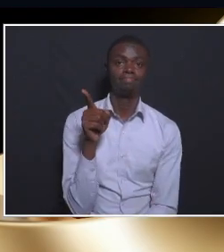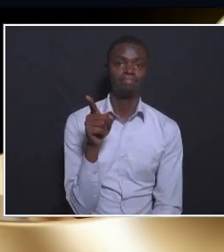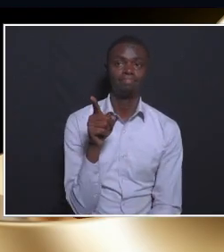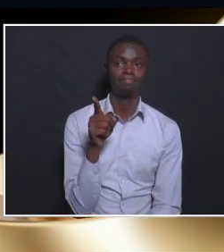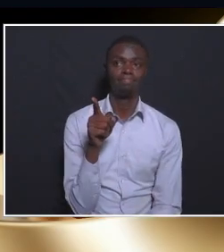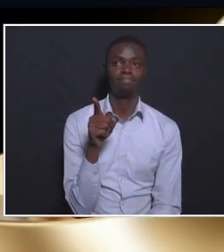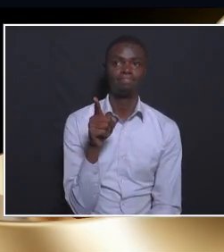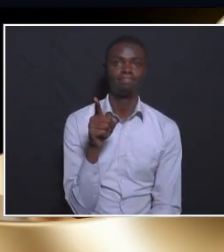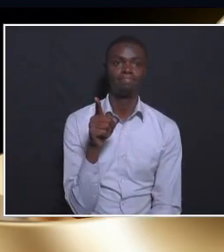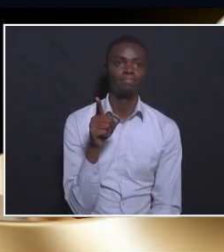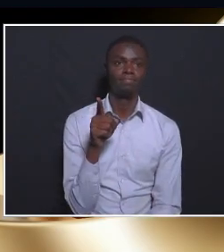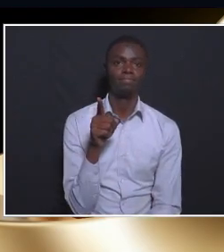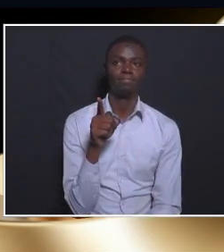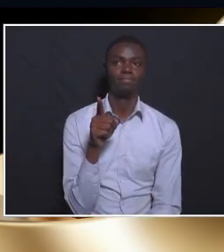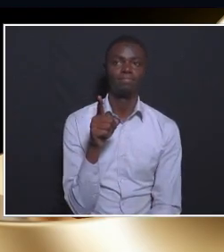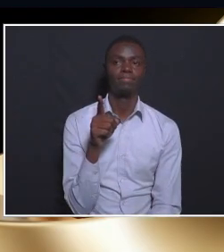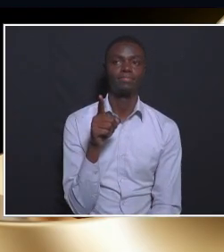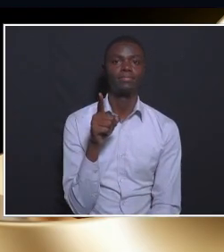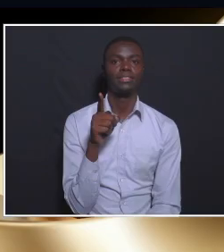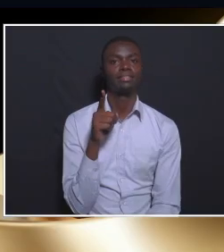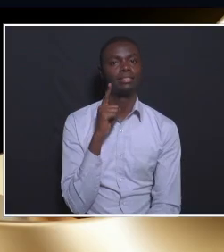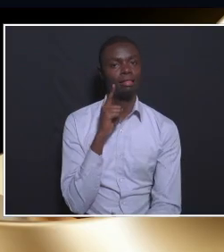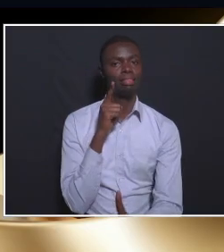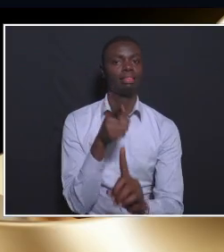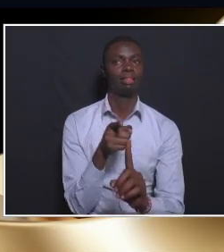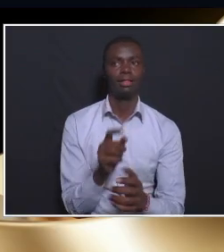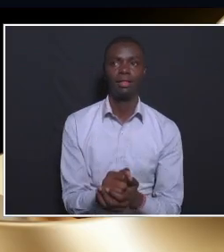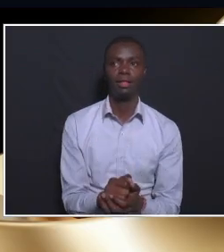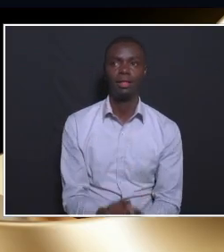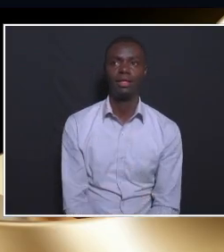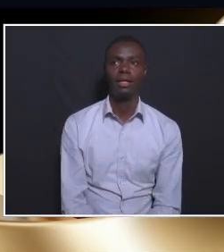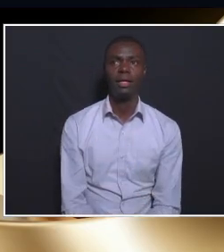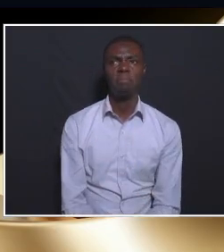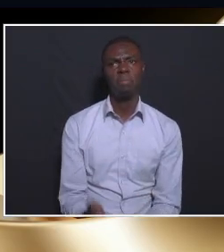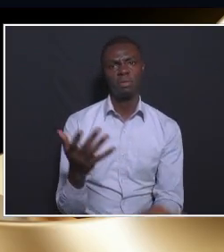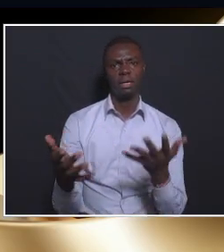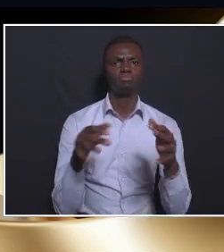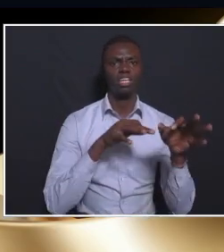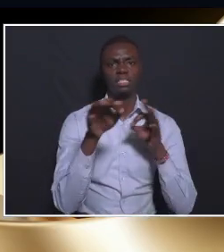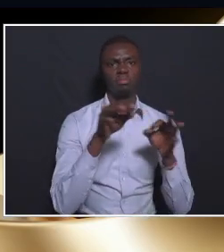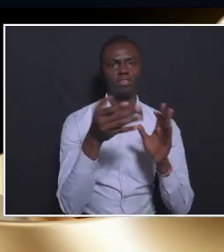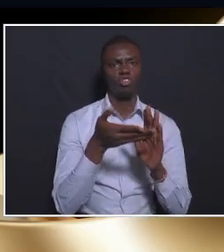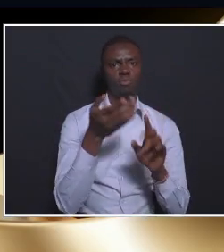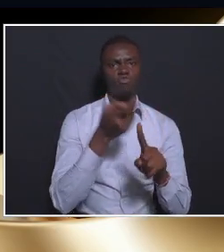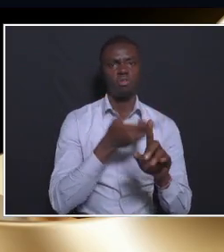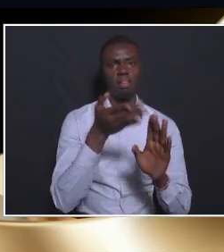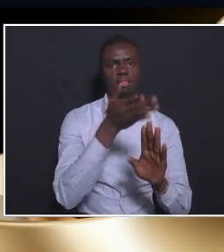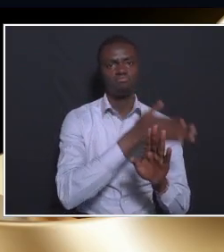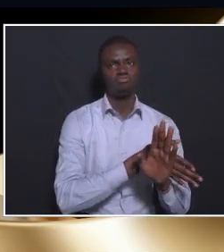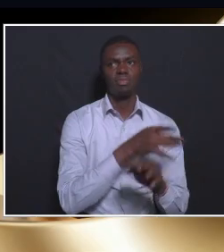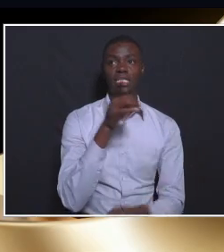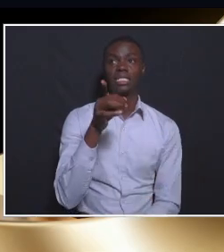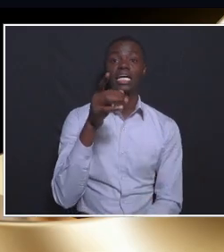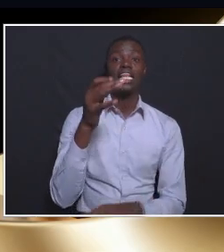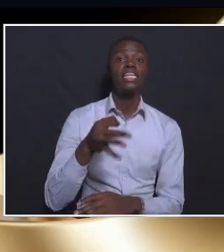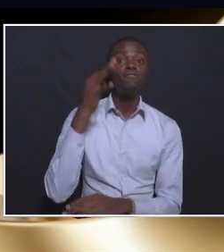This is the wish. And actually, I want to maybe even bring it here. This is the future